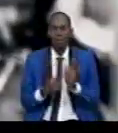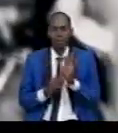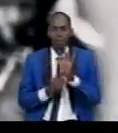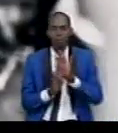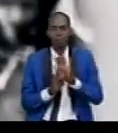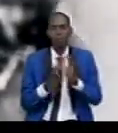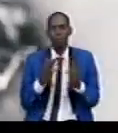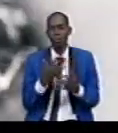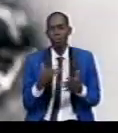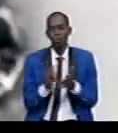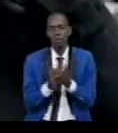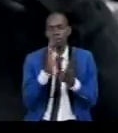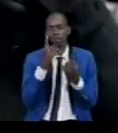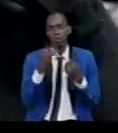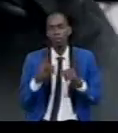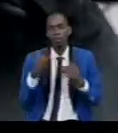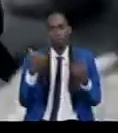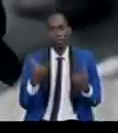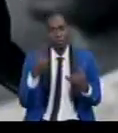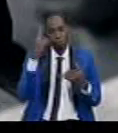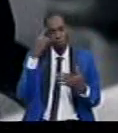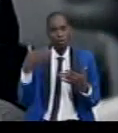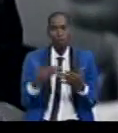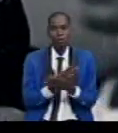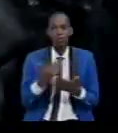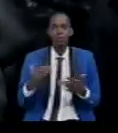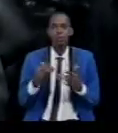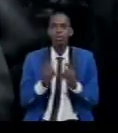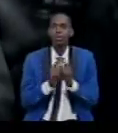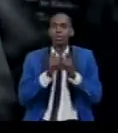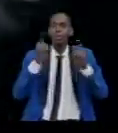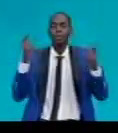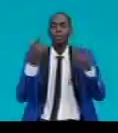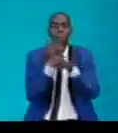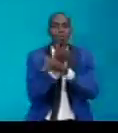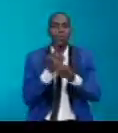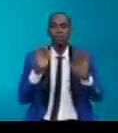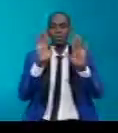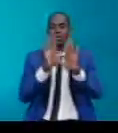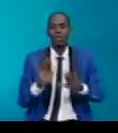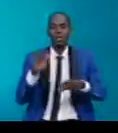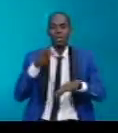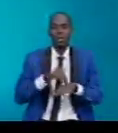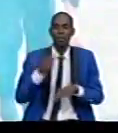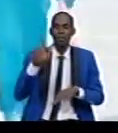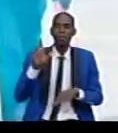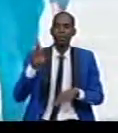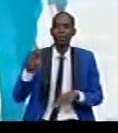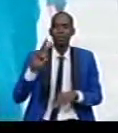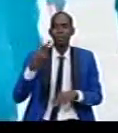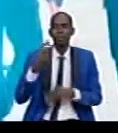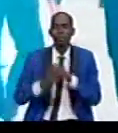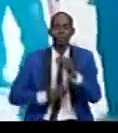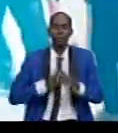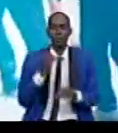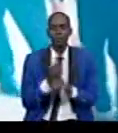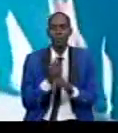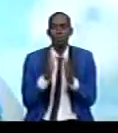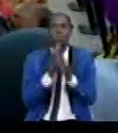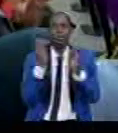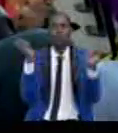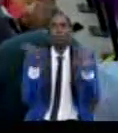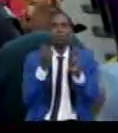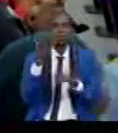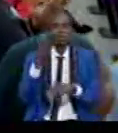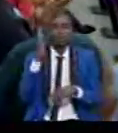new thing coming, Super Liberation Sunday. At GCK Second Year Celebrations, there will be a